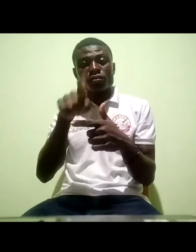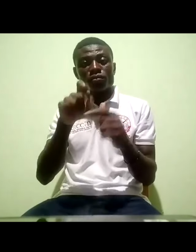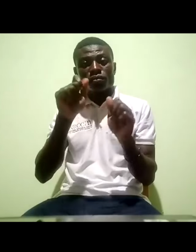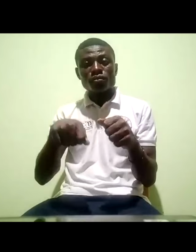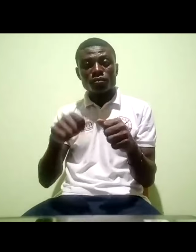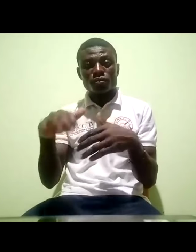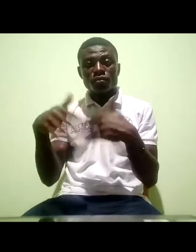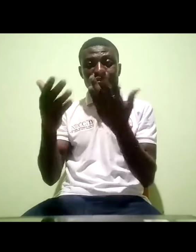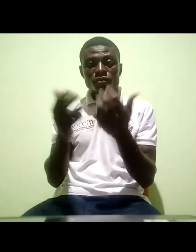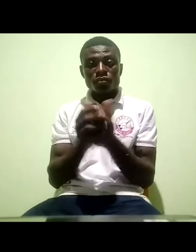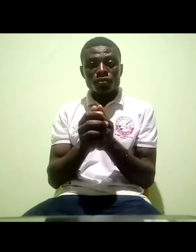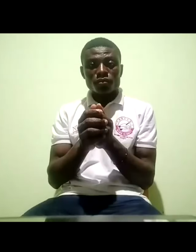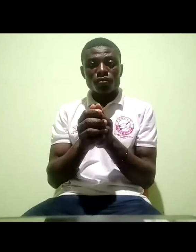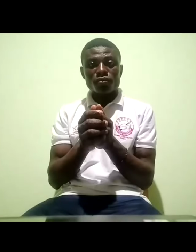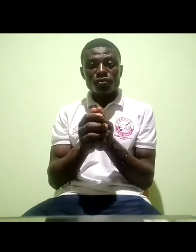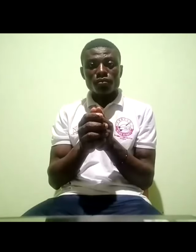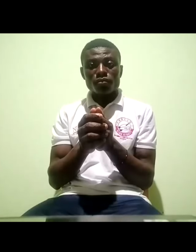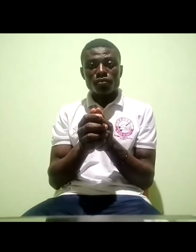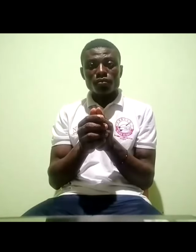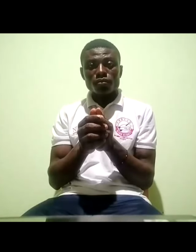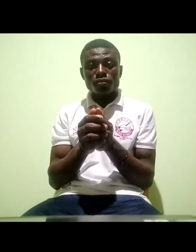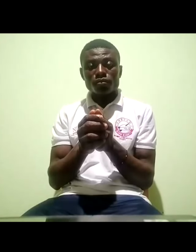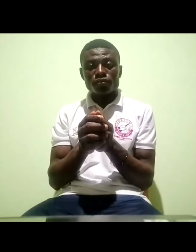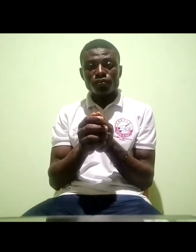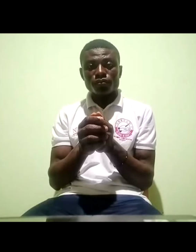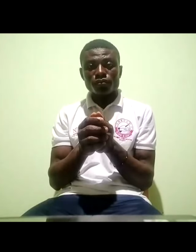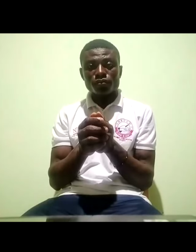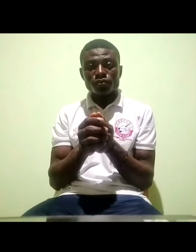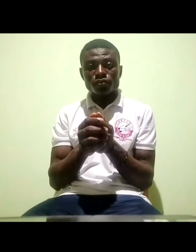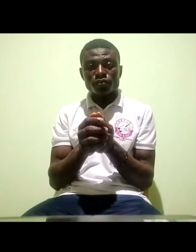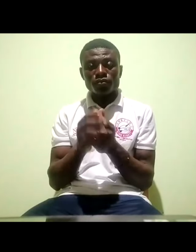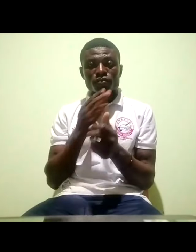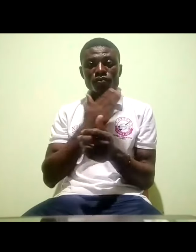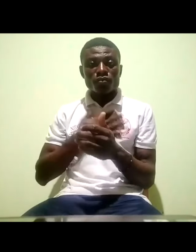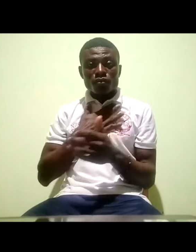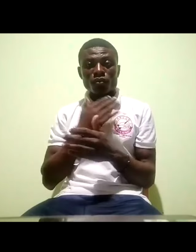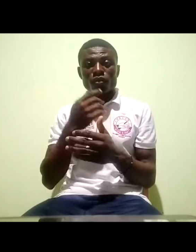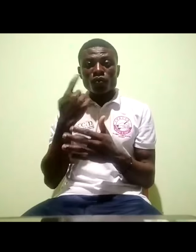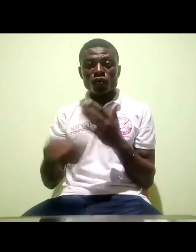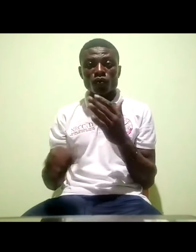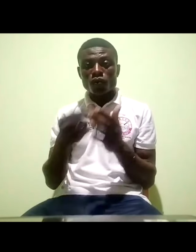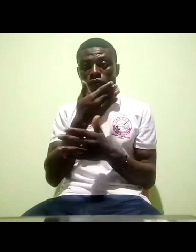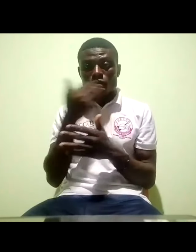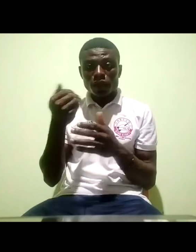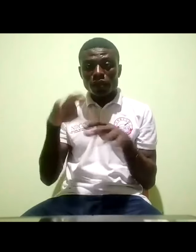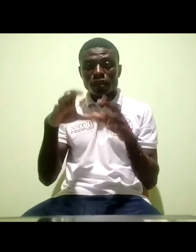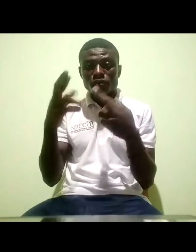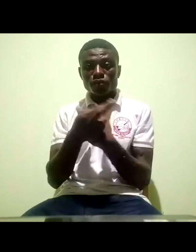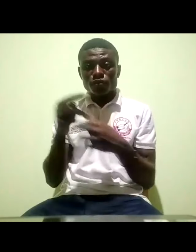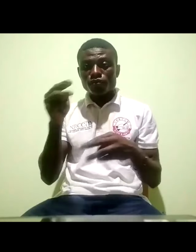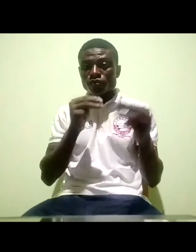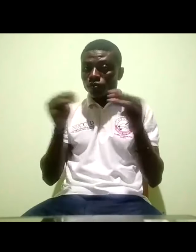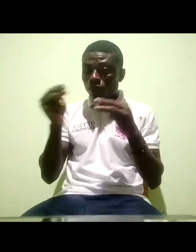us some, okay, we have taken this already. Please, what are the best classroom management strategy